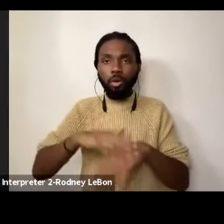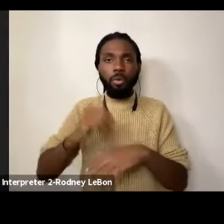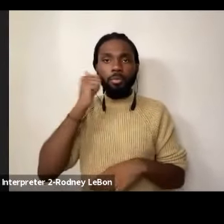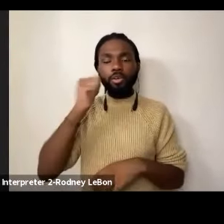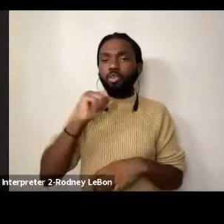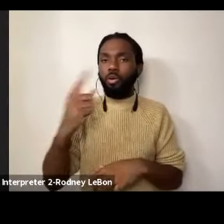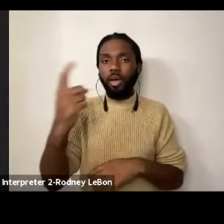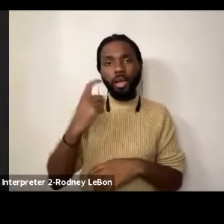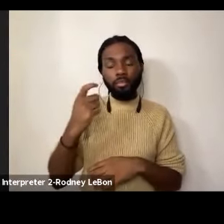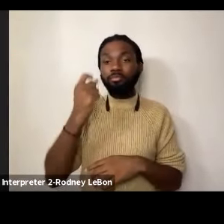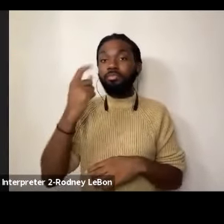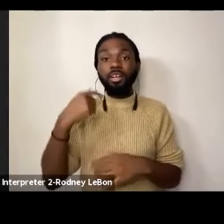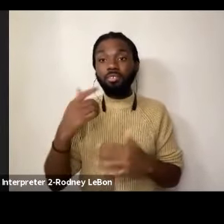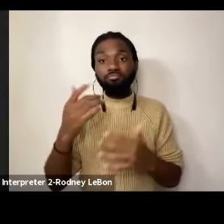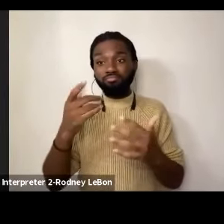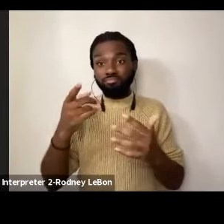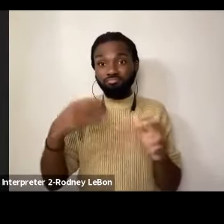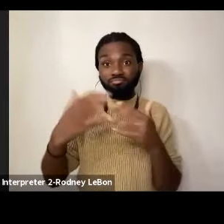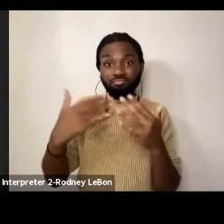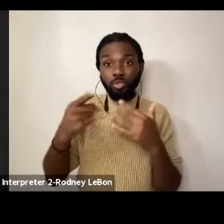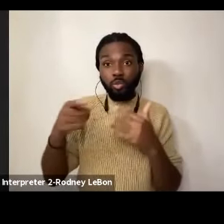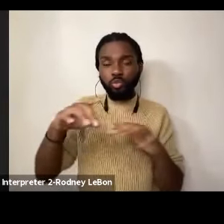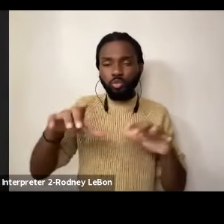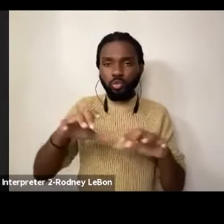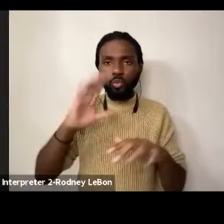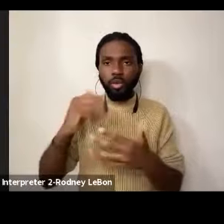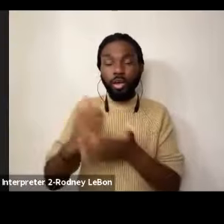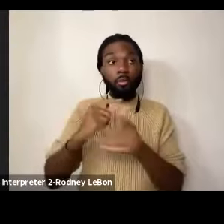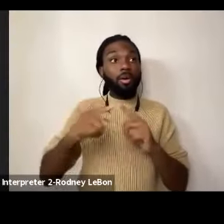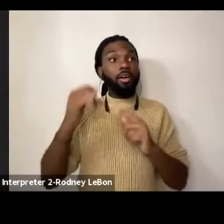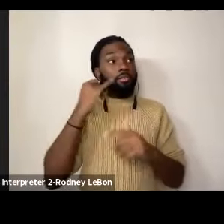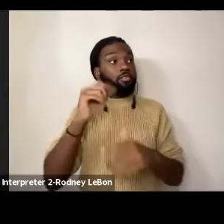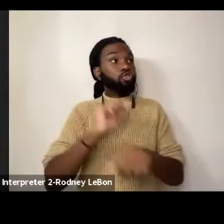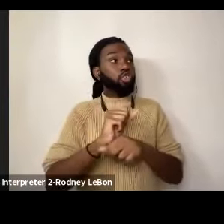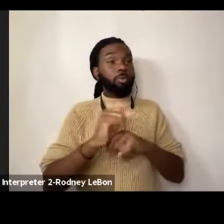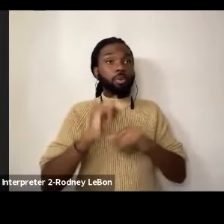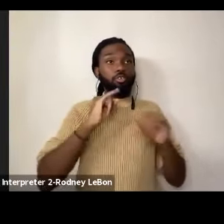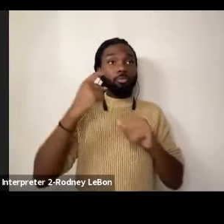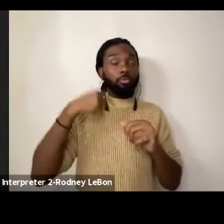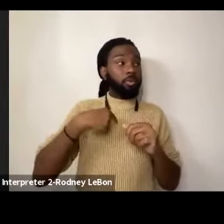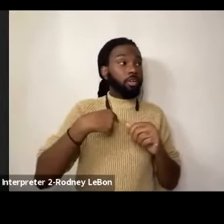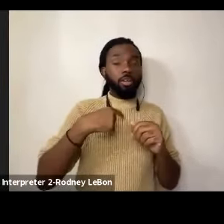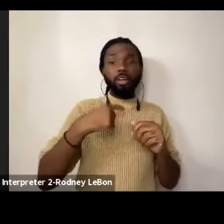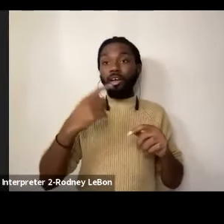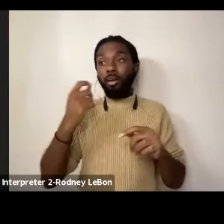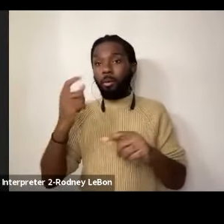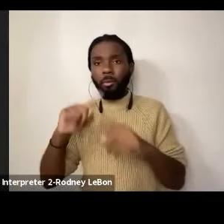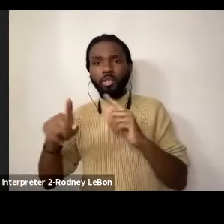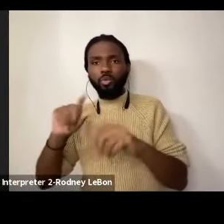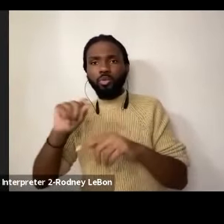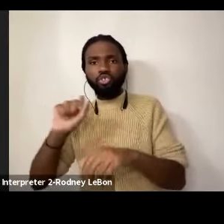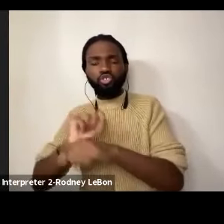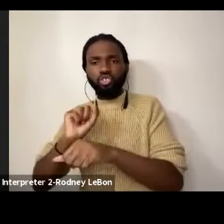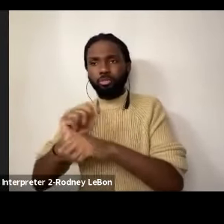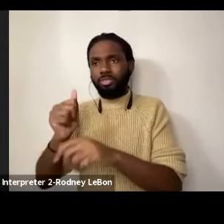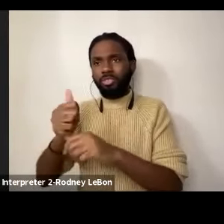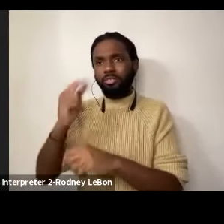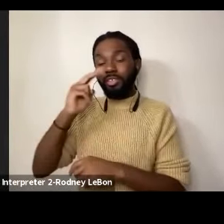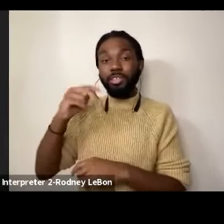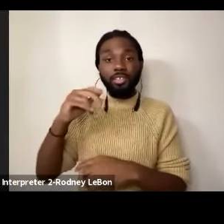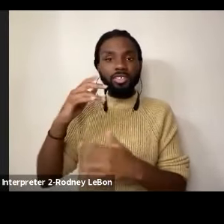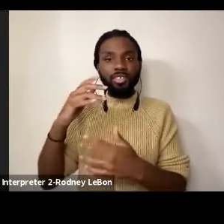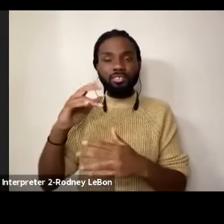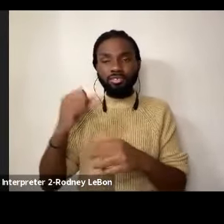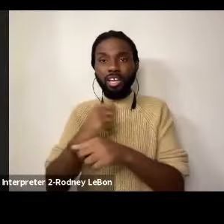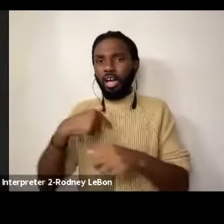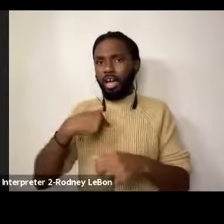ain't gonna assist it. But if I don't have a job, they want to interview me for the 2020 jobless nigga statistic. I'm mad at coronavirus. I'm mad there's a